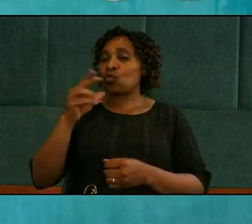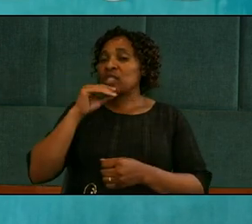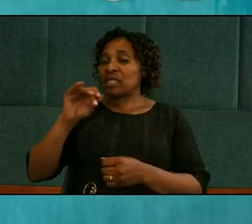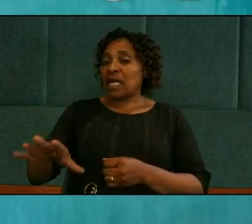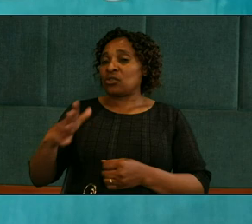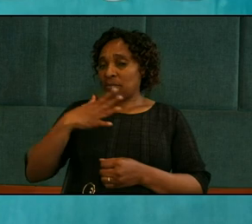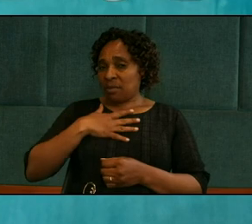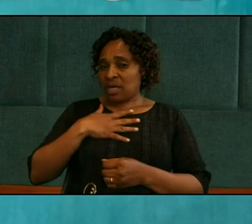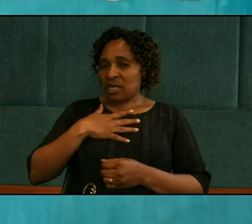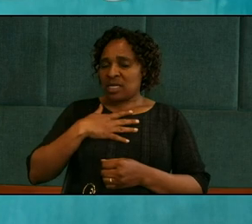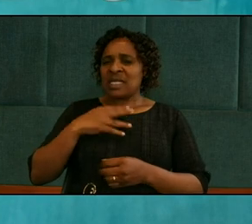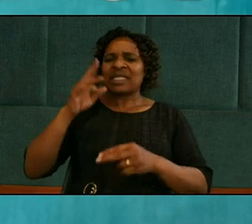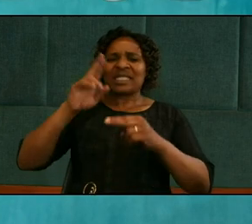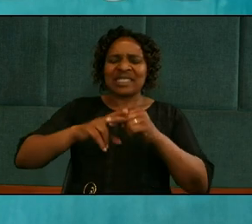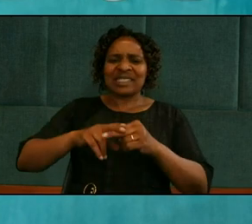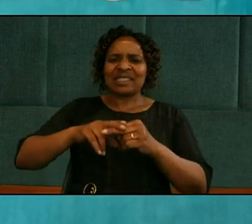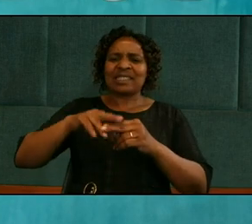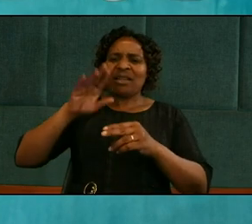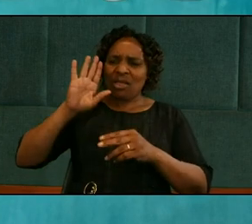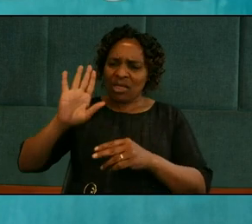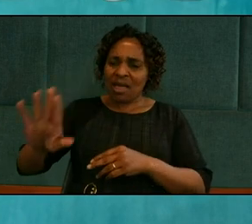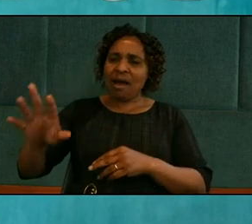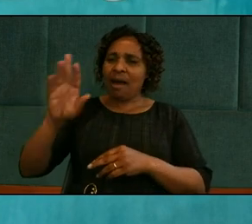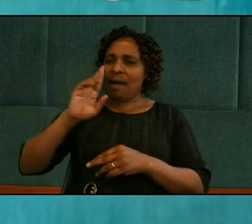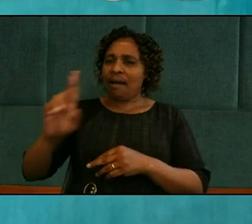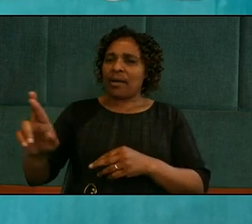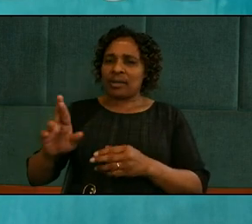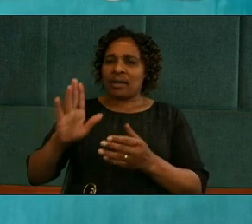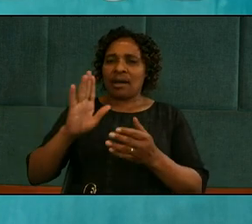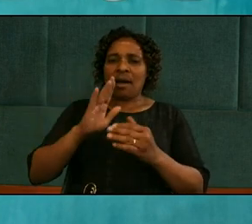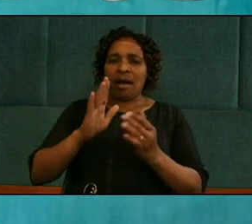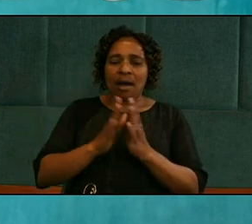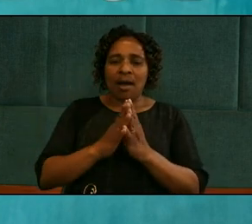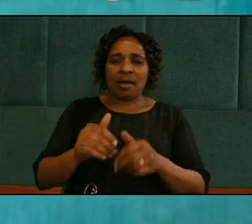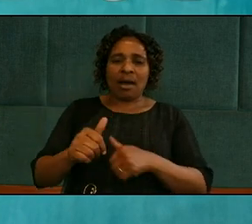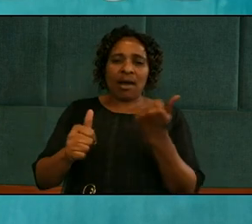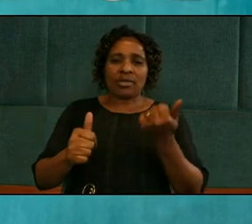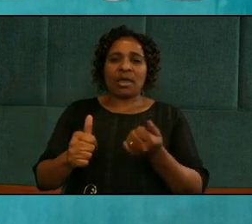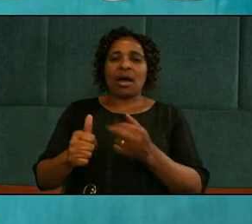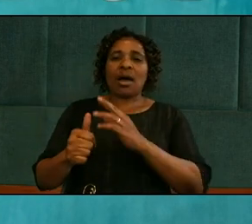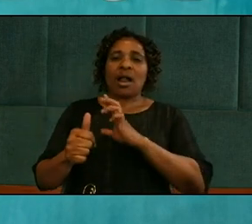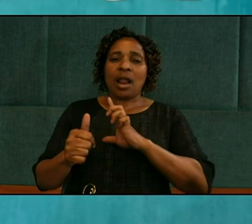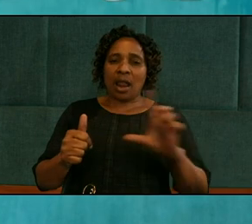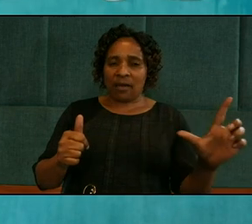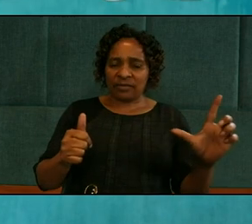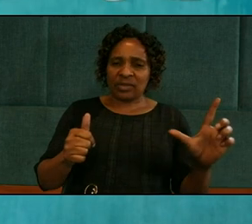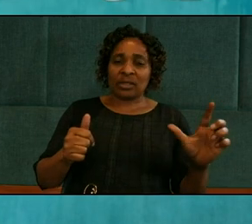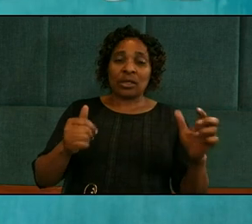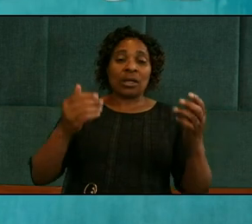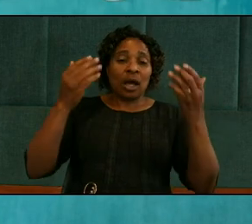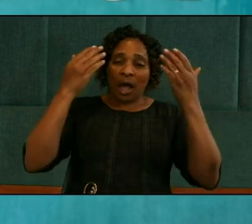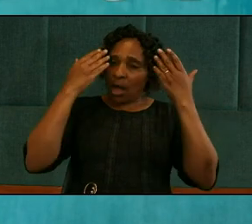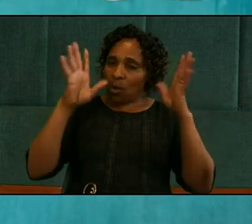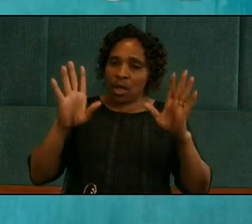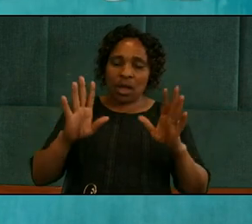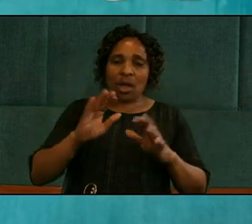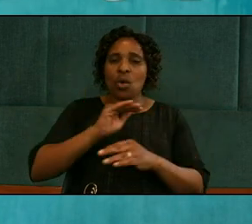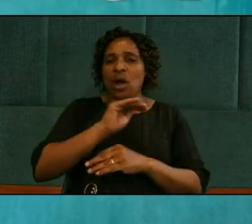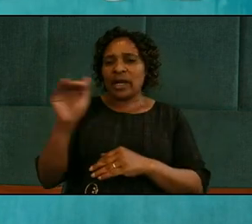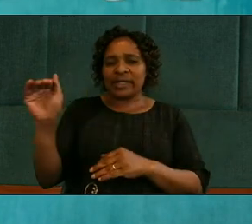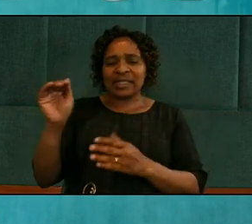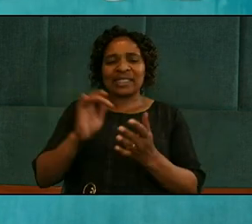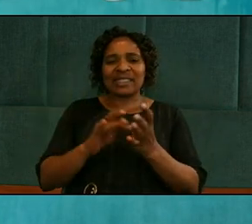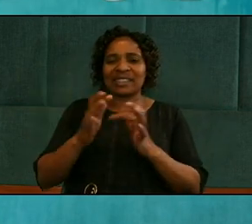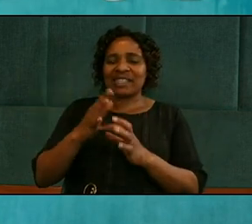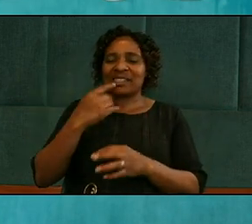of mine may sit at your right and the other at your left in your kingdom." "You don't know what you're asking,"